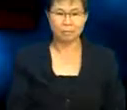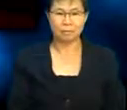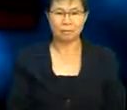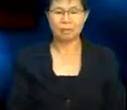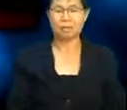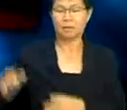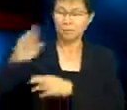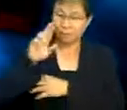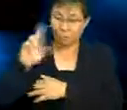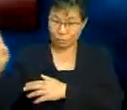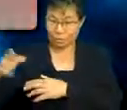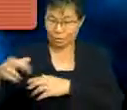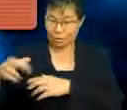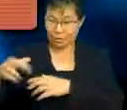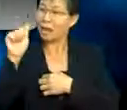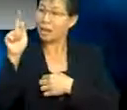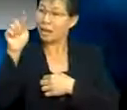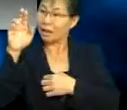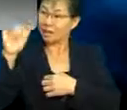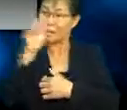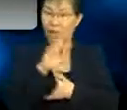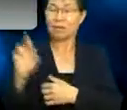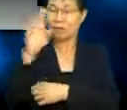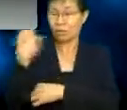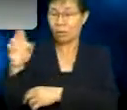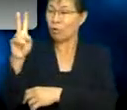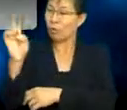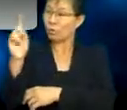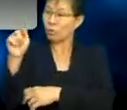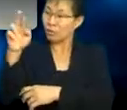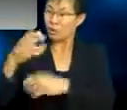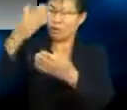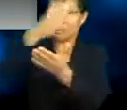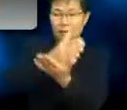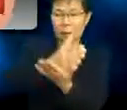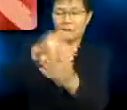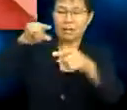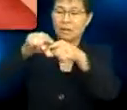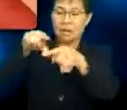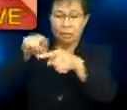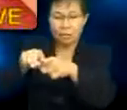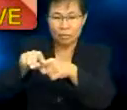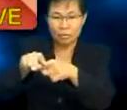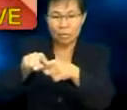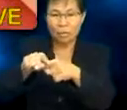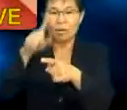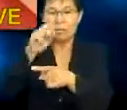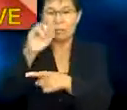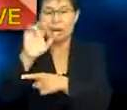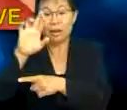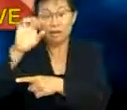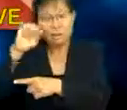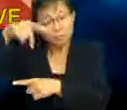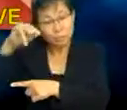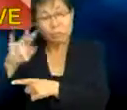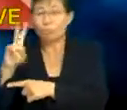explain. The right atrium and the right ventricle are divided by a tricuspid